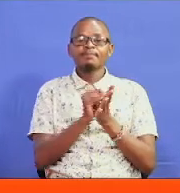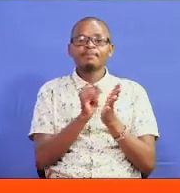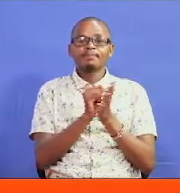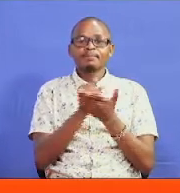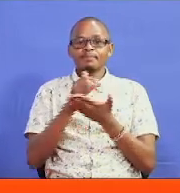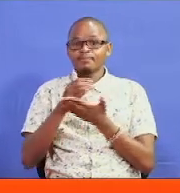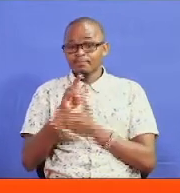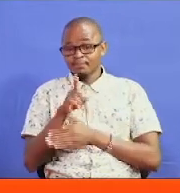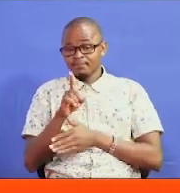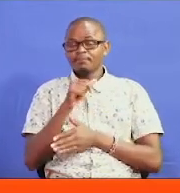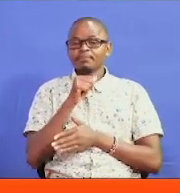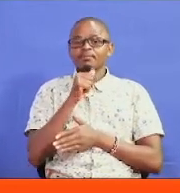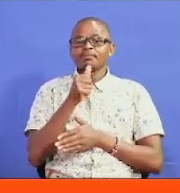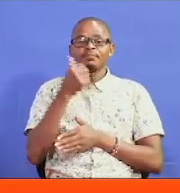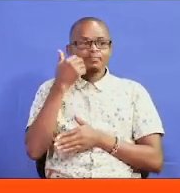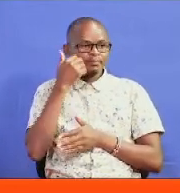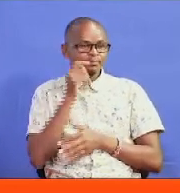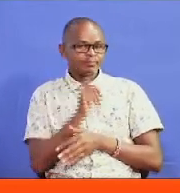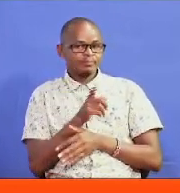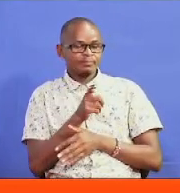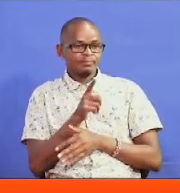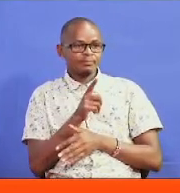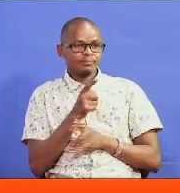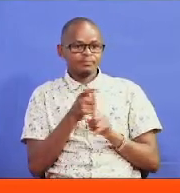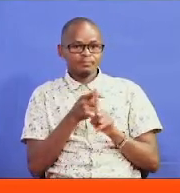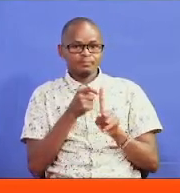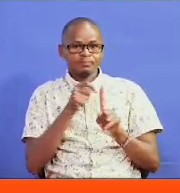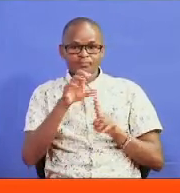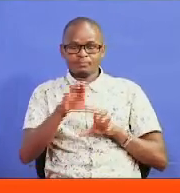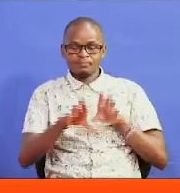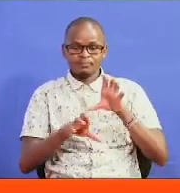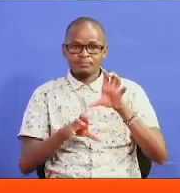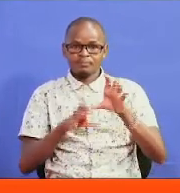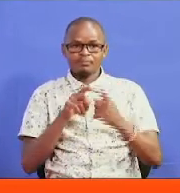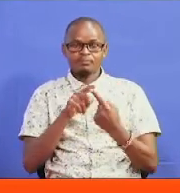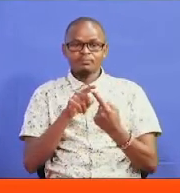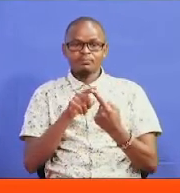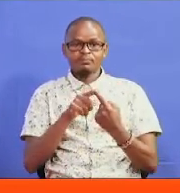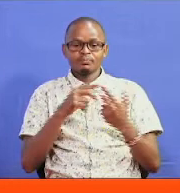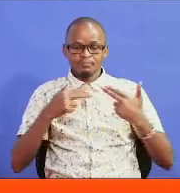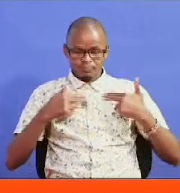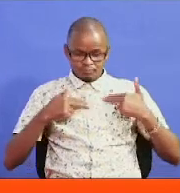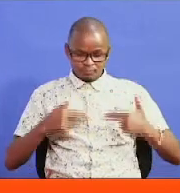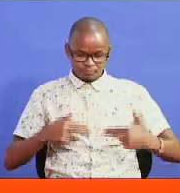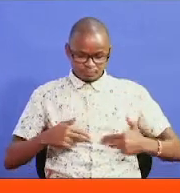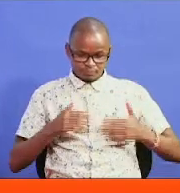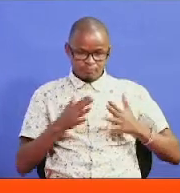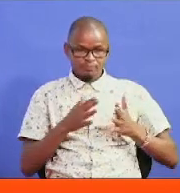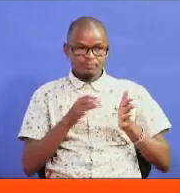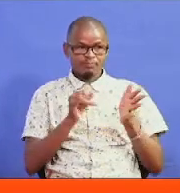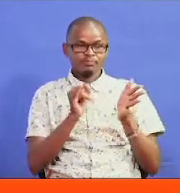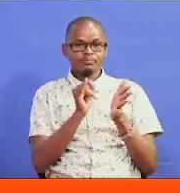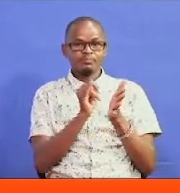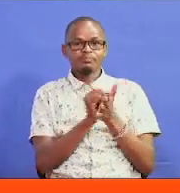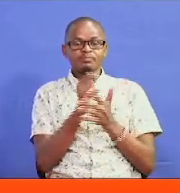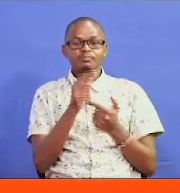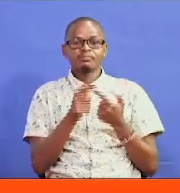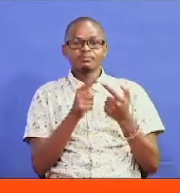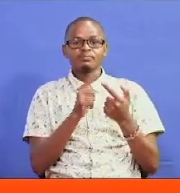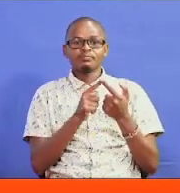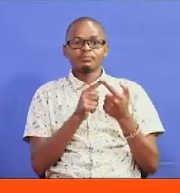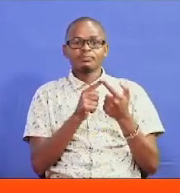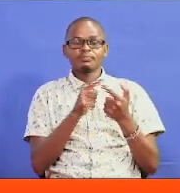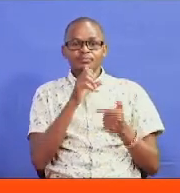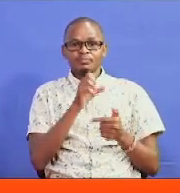that some of these zoonotic diseases, they emanate from the animals to the human beings. That when you are